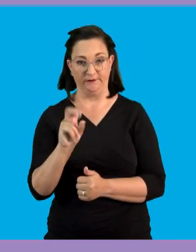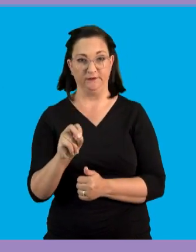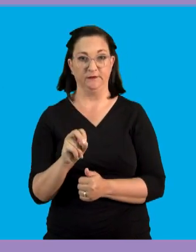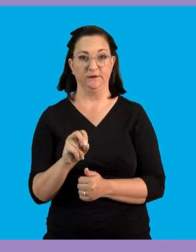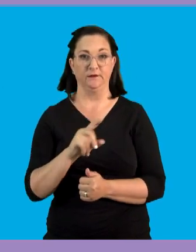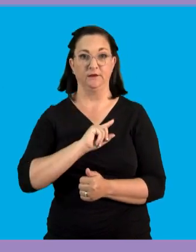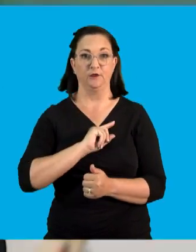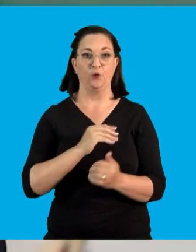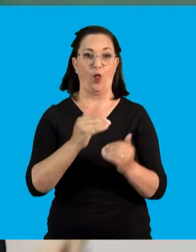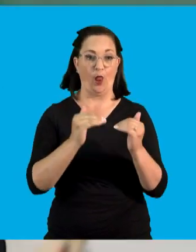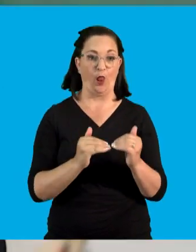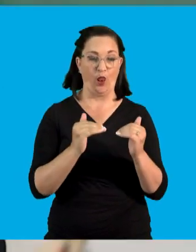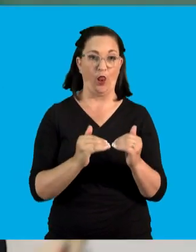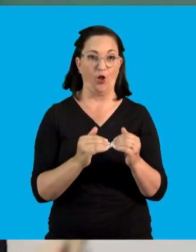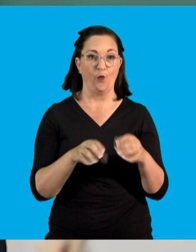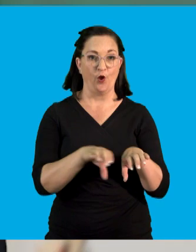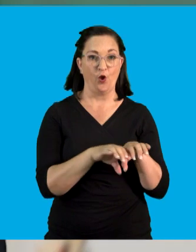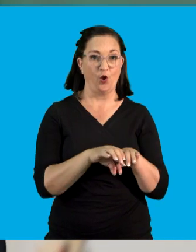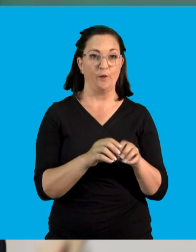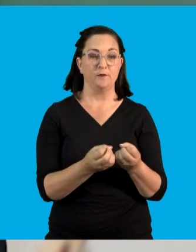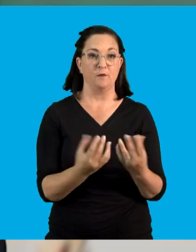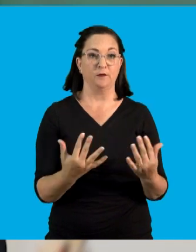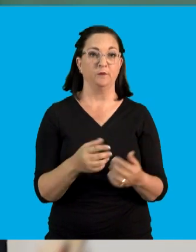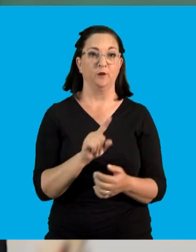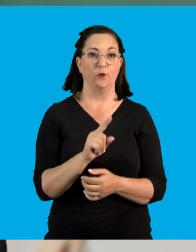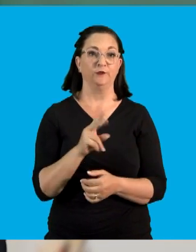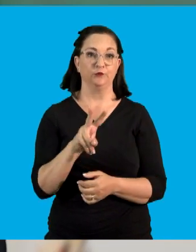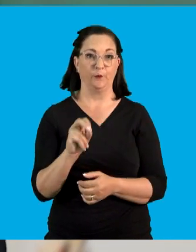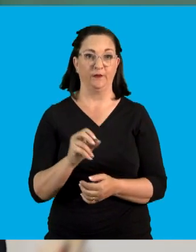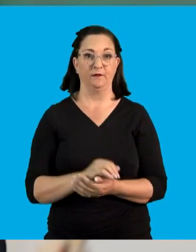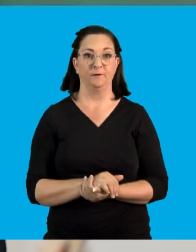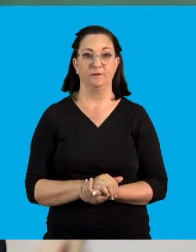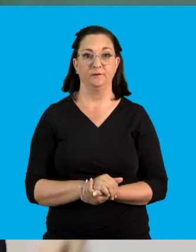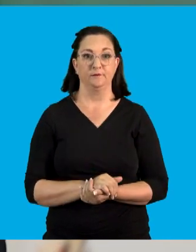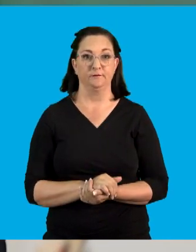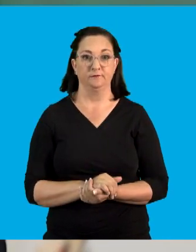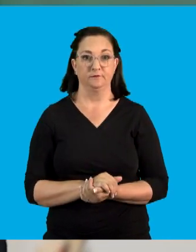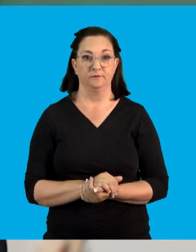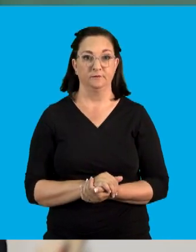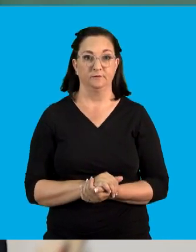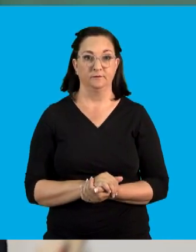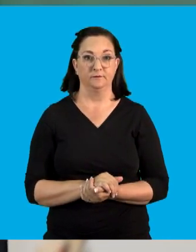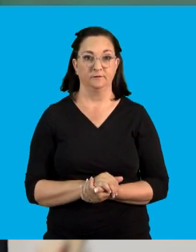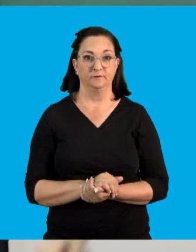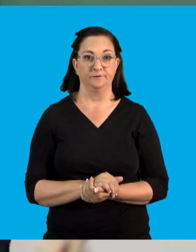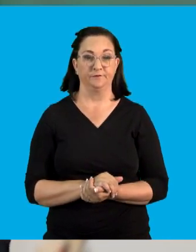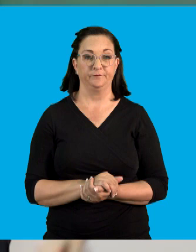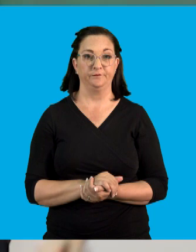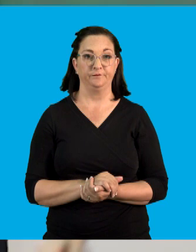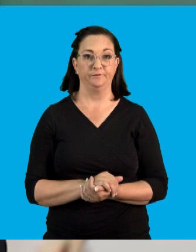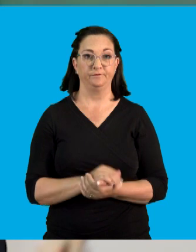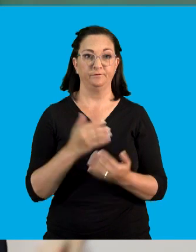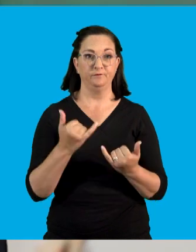20. That means that the lowest common multiple here is 20. What about applying